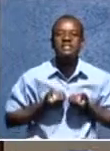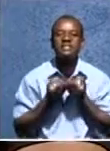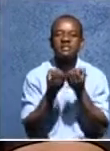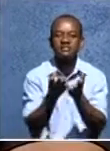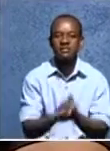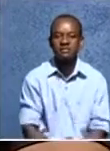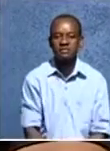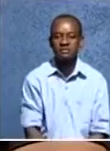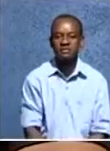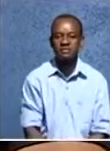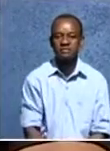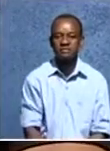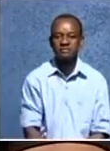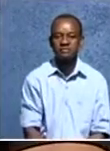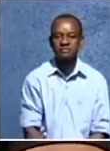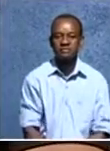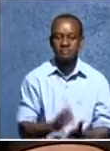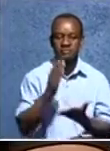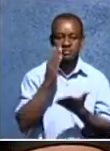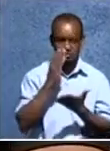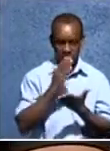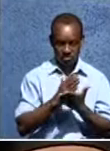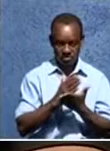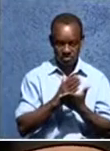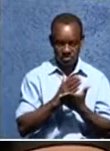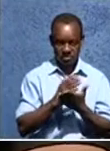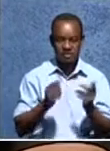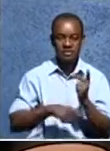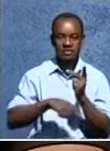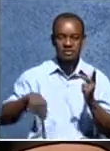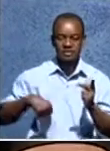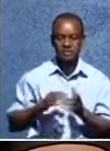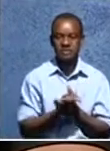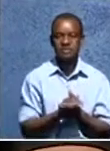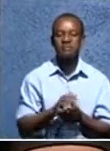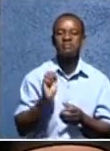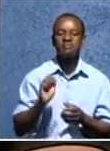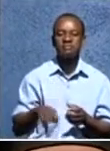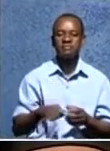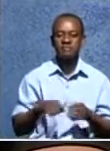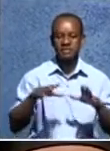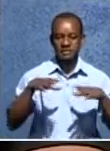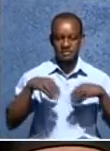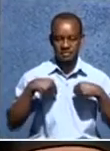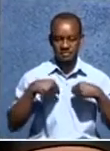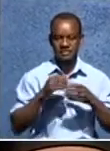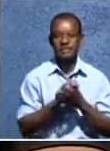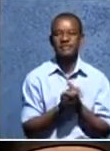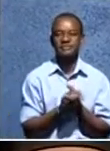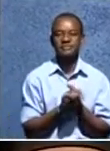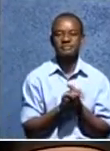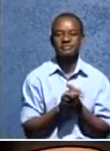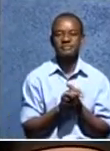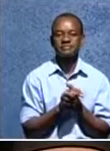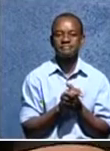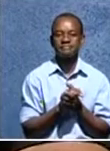think we definitely as a nation have to admit that there is room for improvement when it comes to